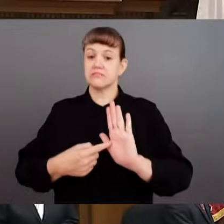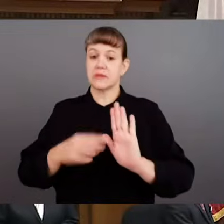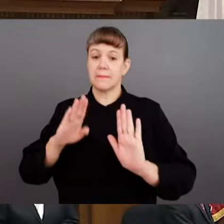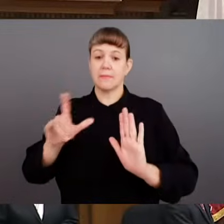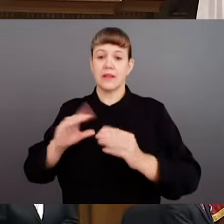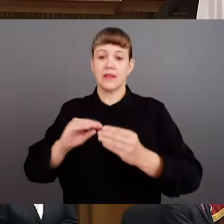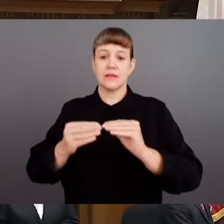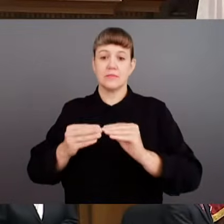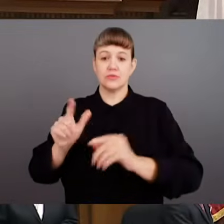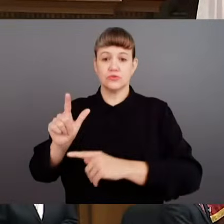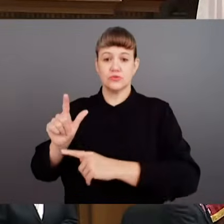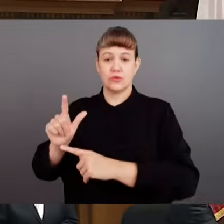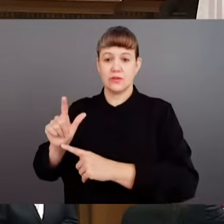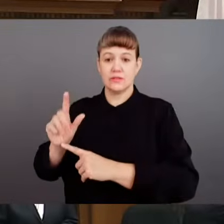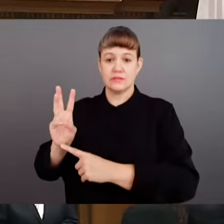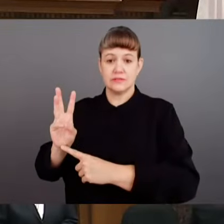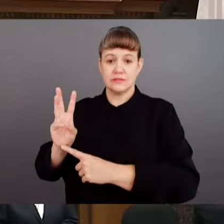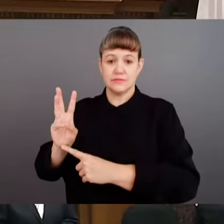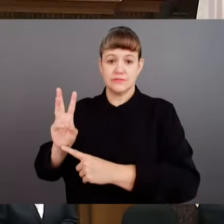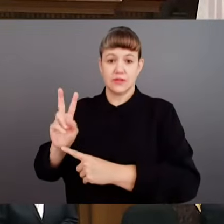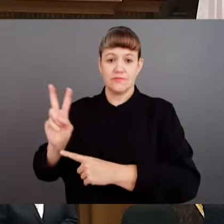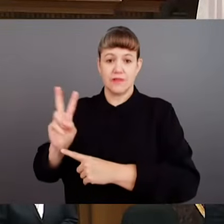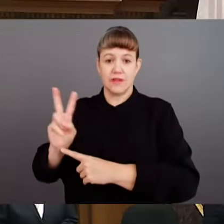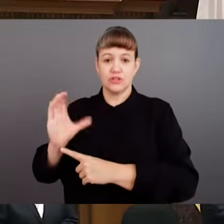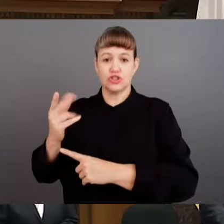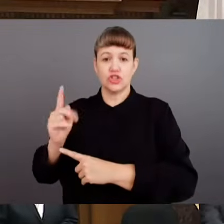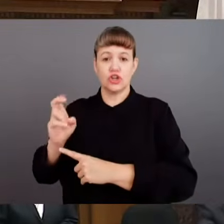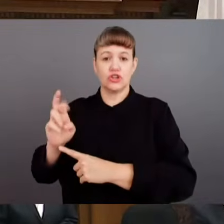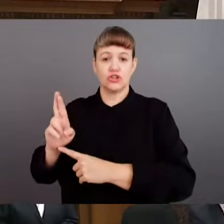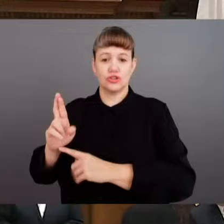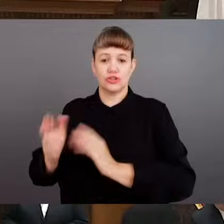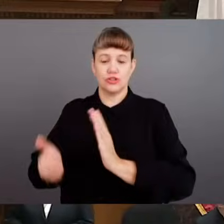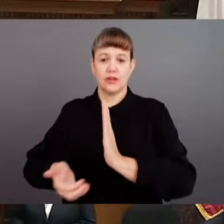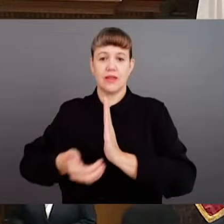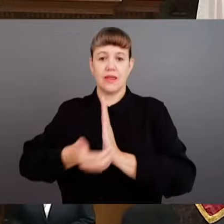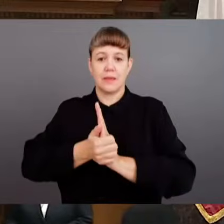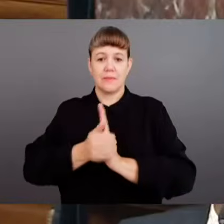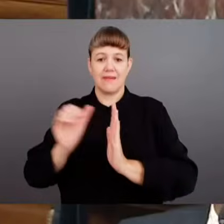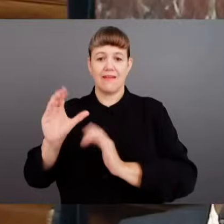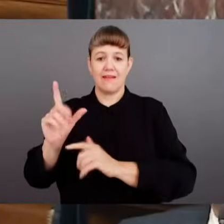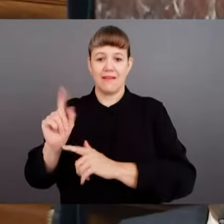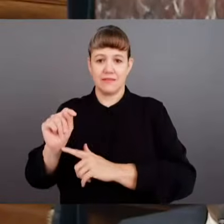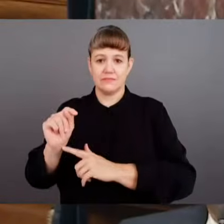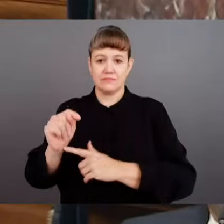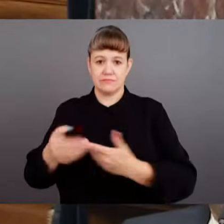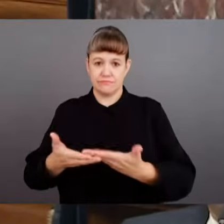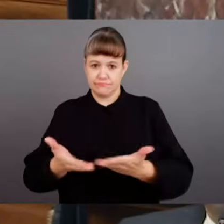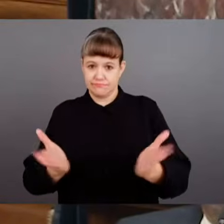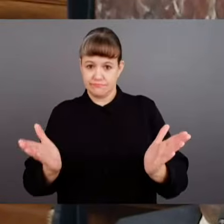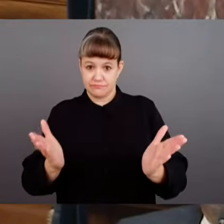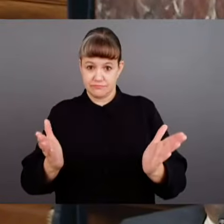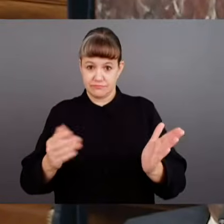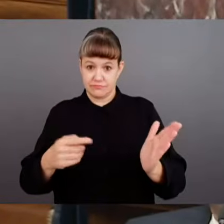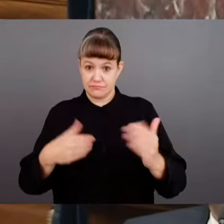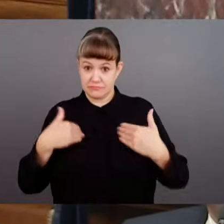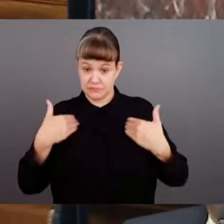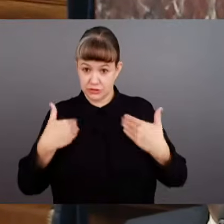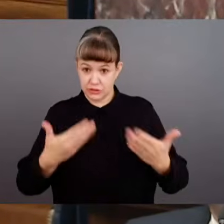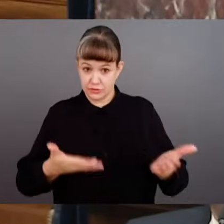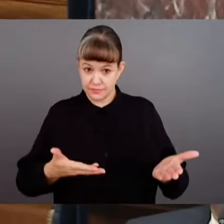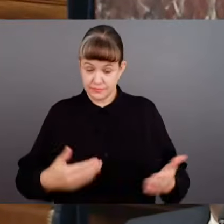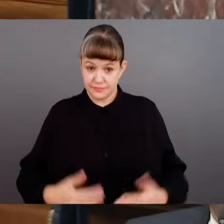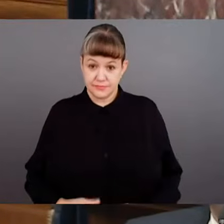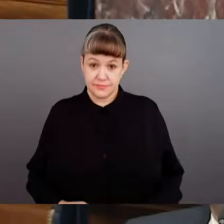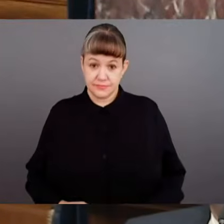2025, and recommends the same to the Legislative Assembly. Minister. I move that the bill be introduced and read a first time